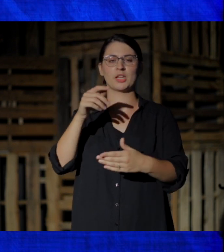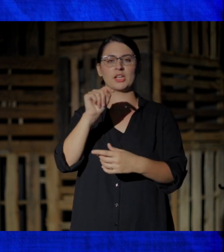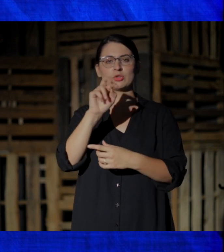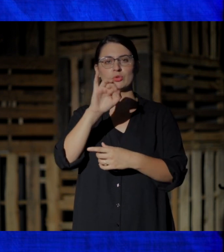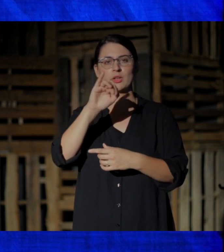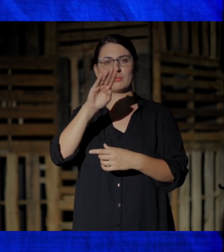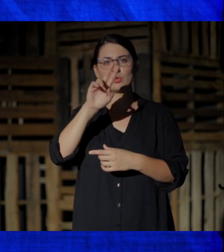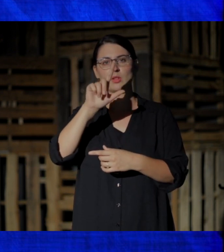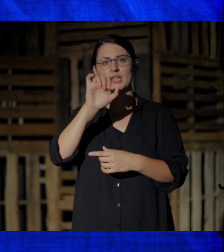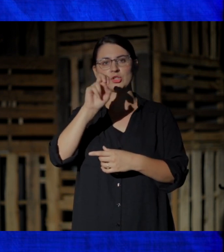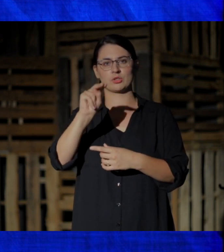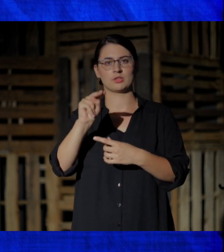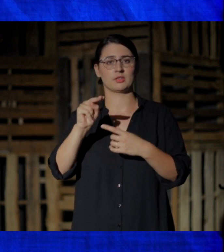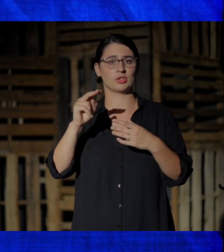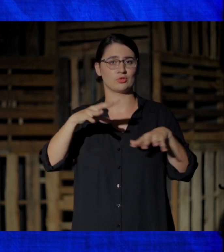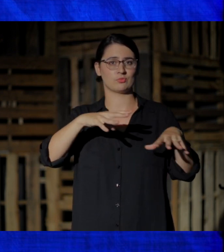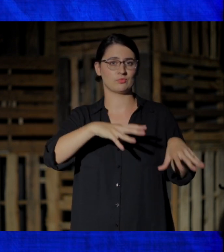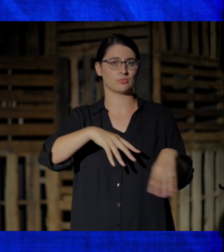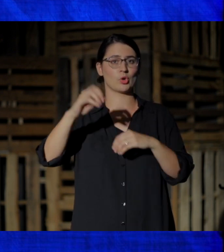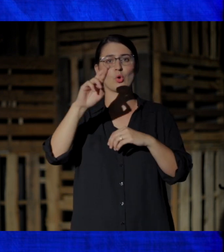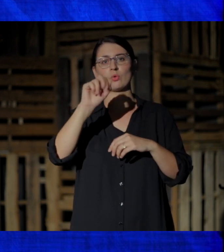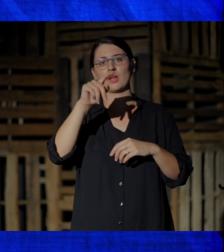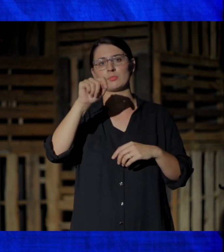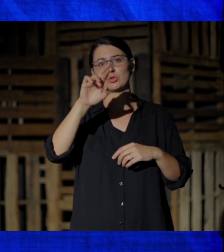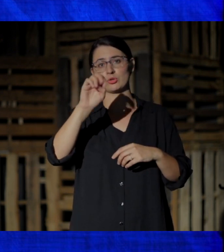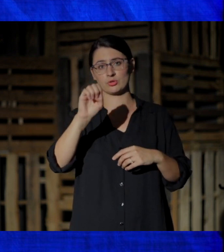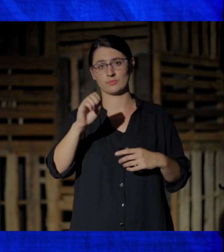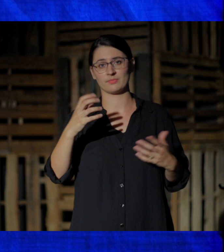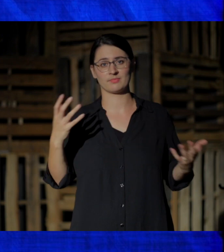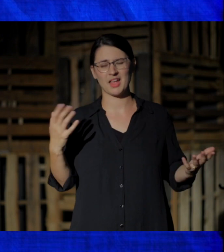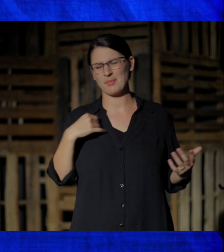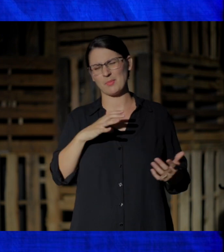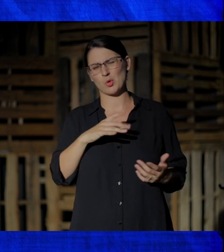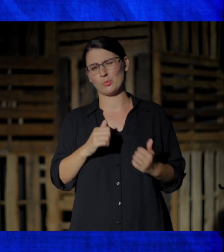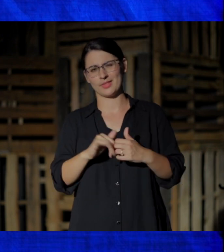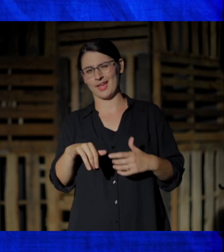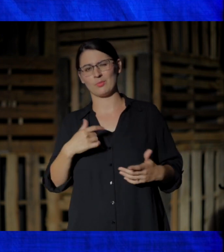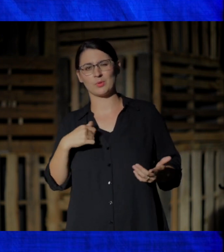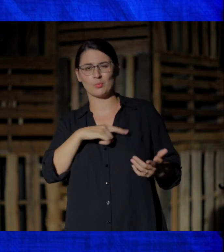it. We believe Jesus is coming back. Amen?